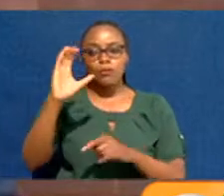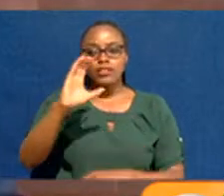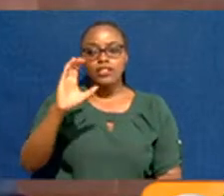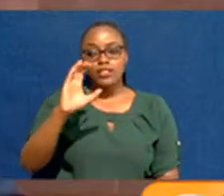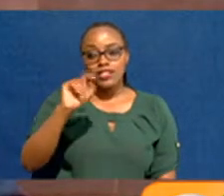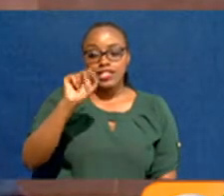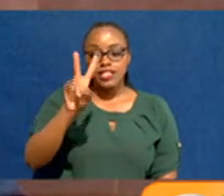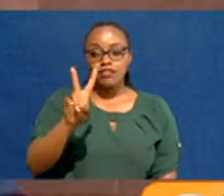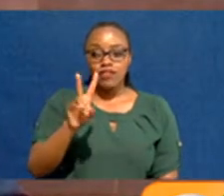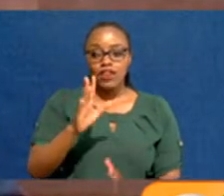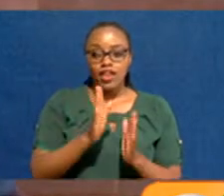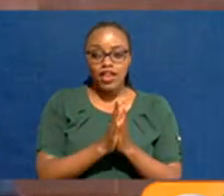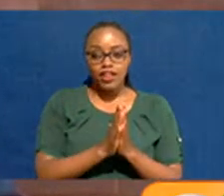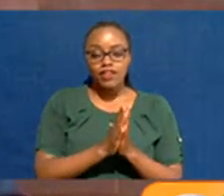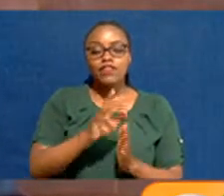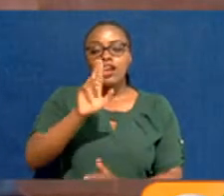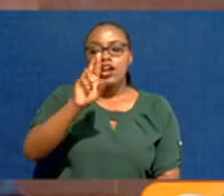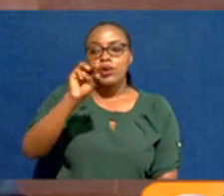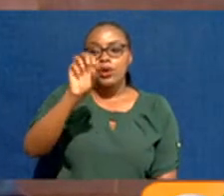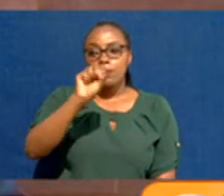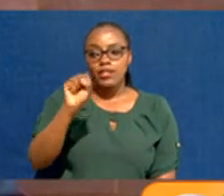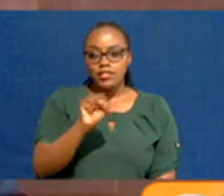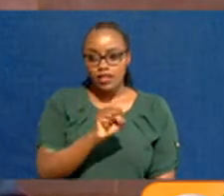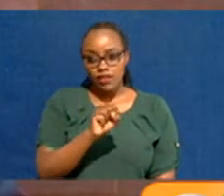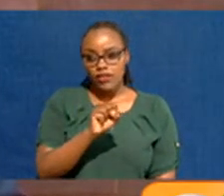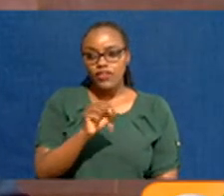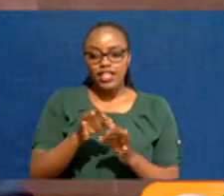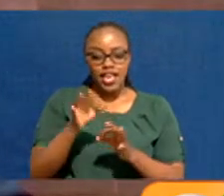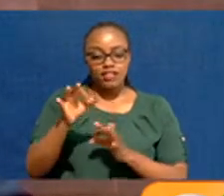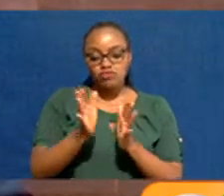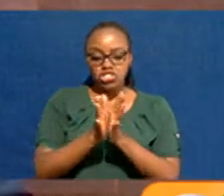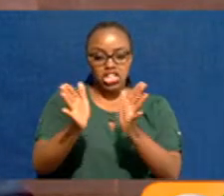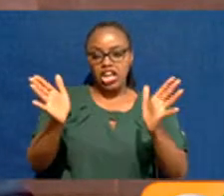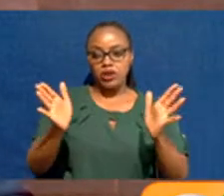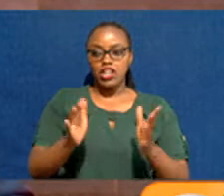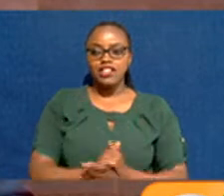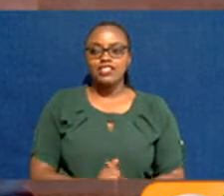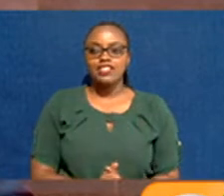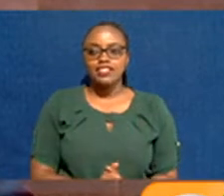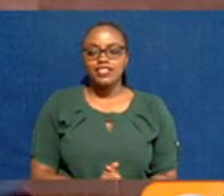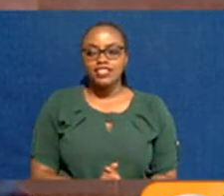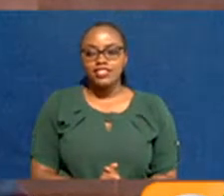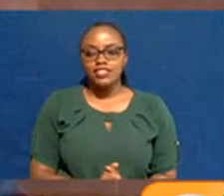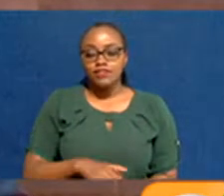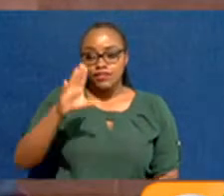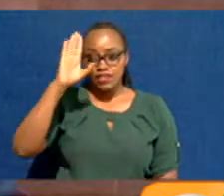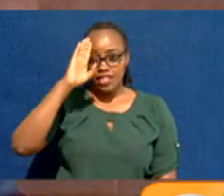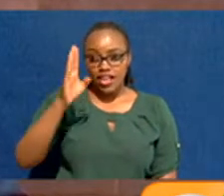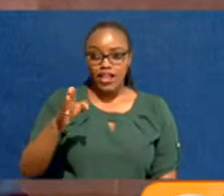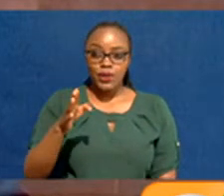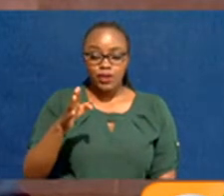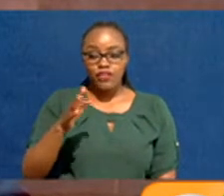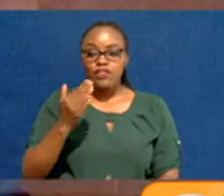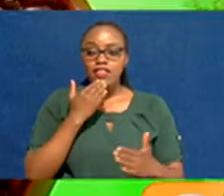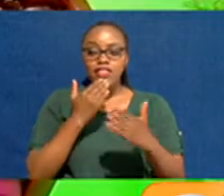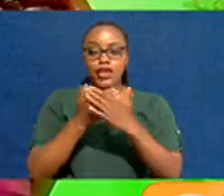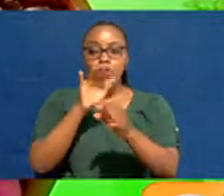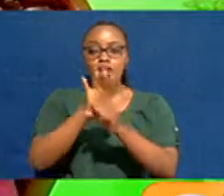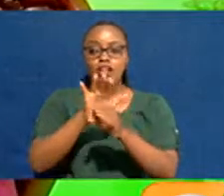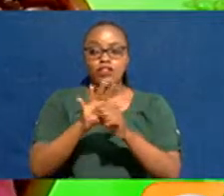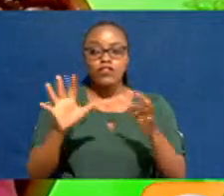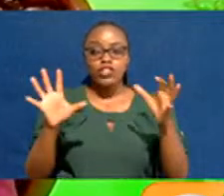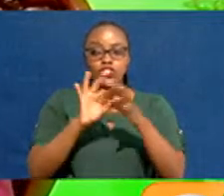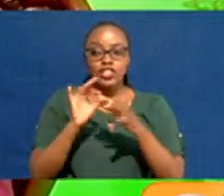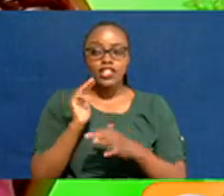and television and the royal media services by extension. Nam, hujambo mtazamaji, shukran sana kwa